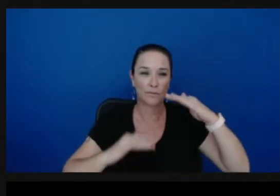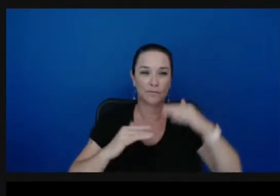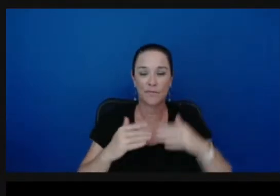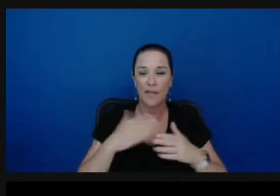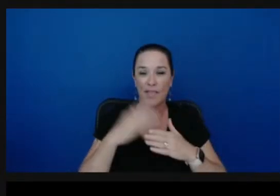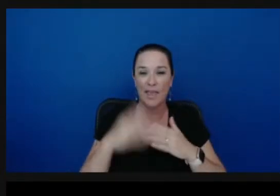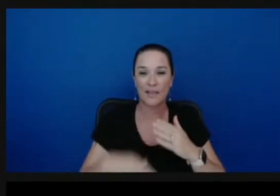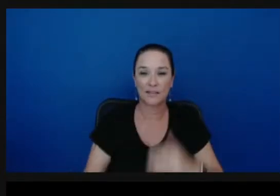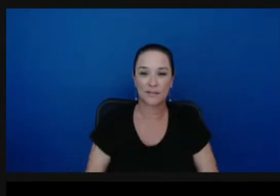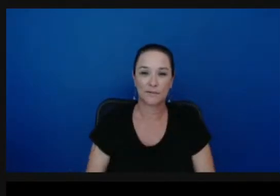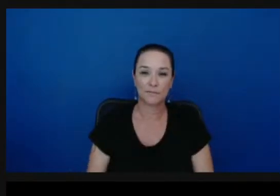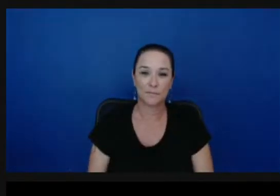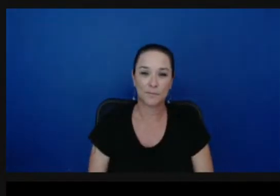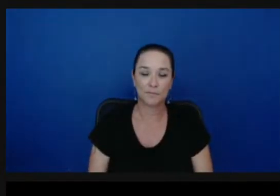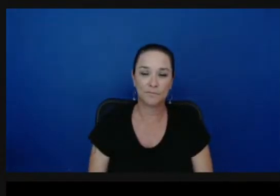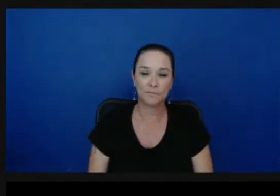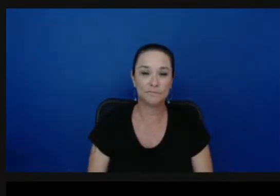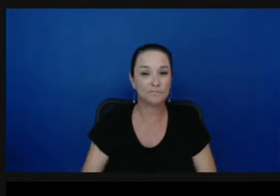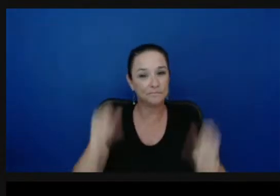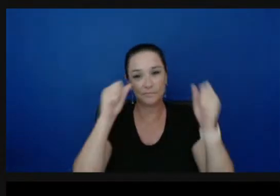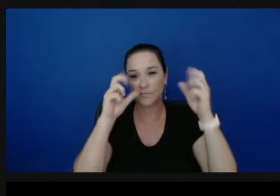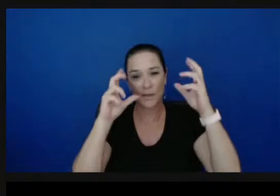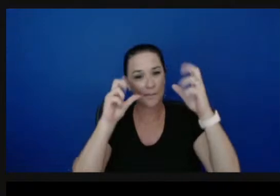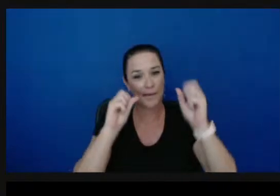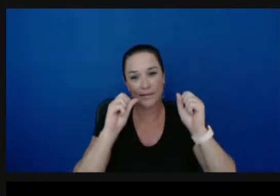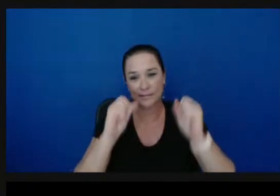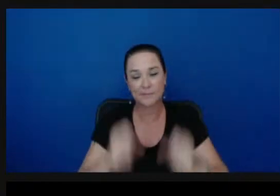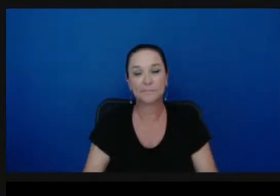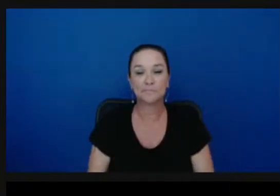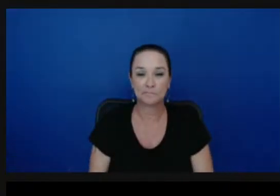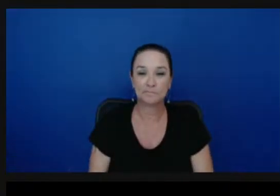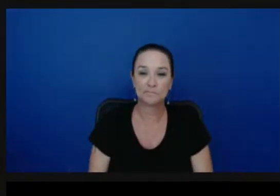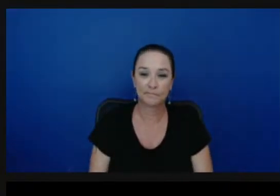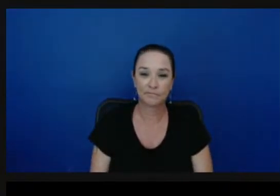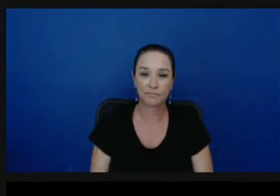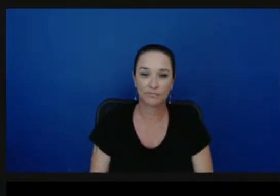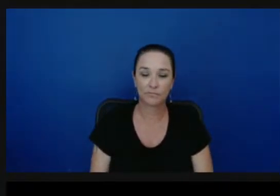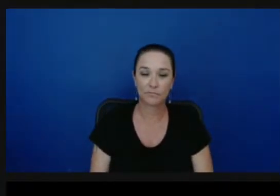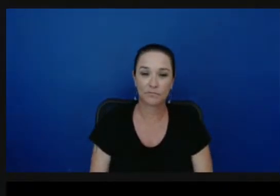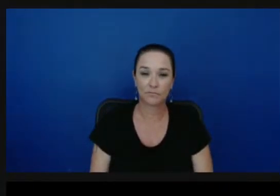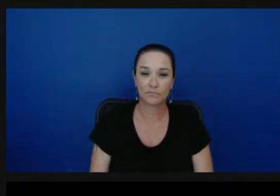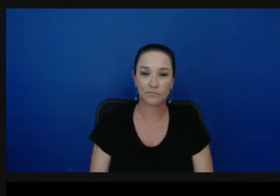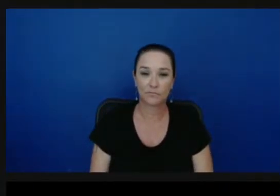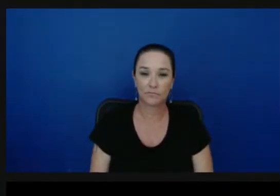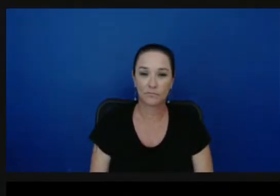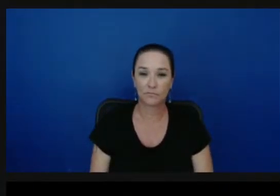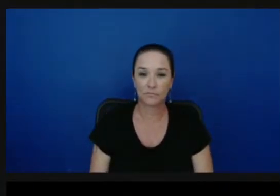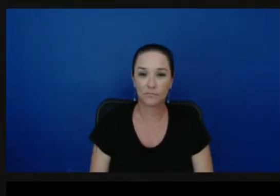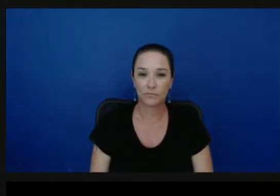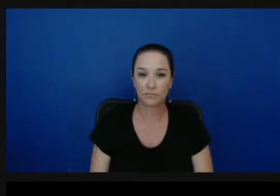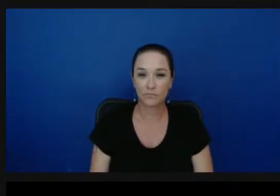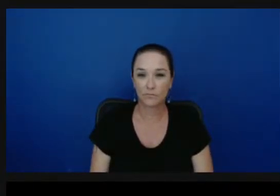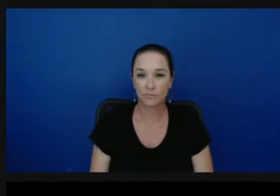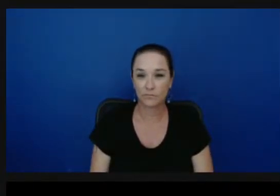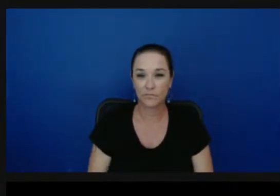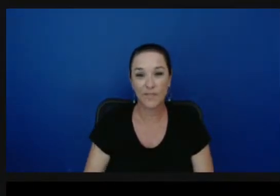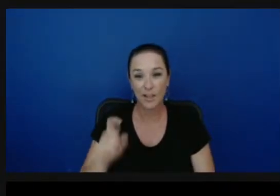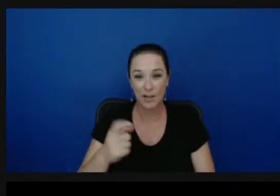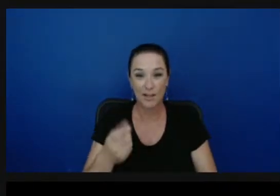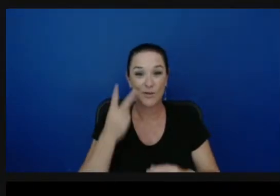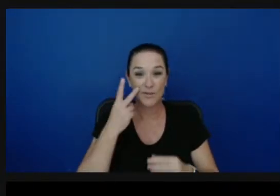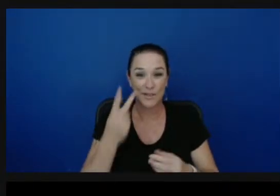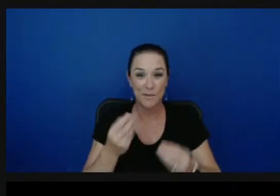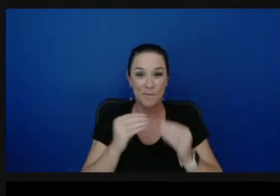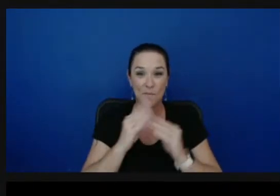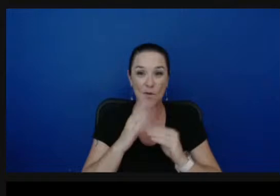sequence. Pretty amazing footage to see that. And as usual, everyone usually needs to see it more than once. There's a before and an